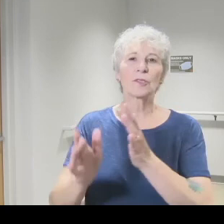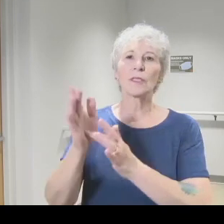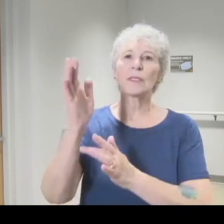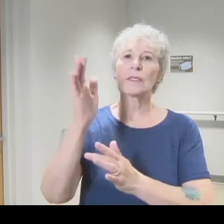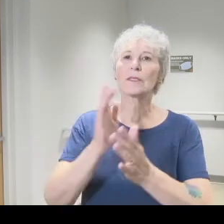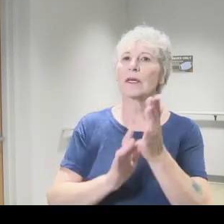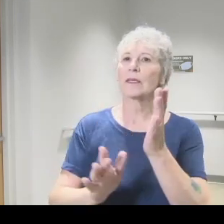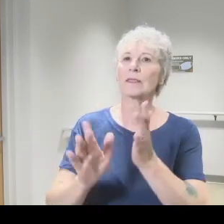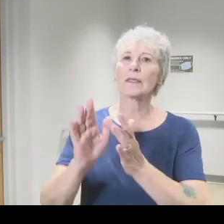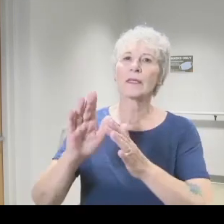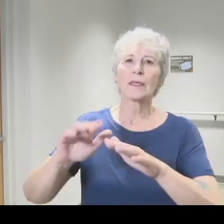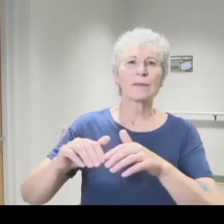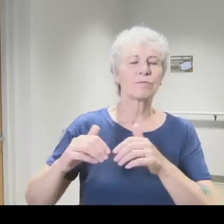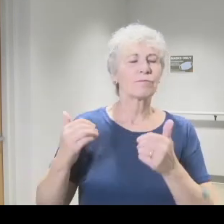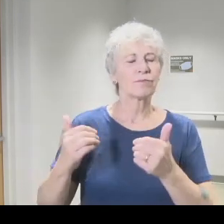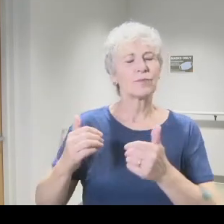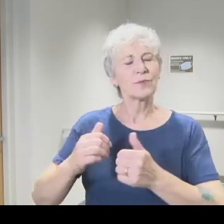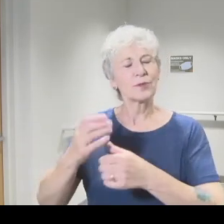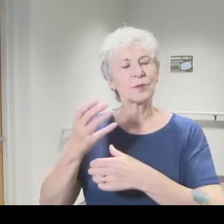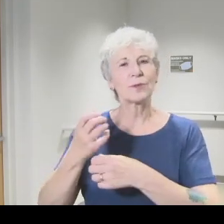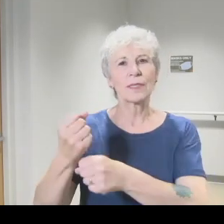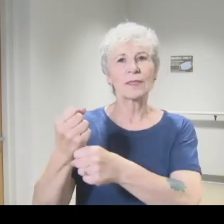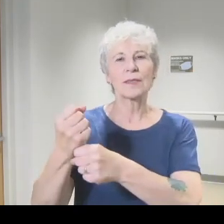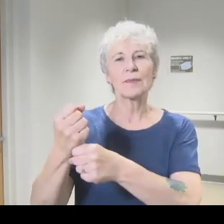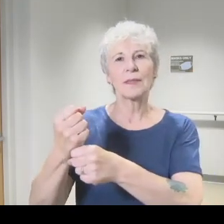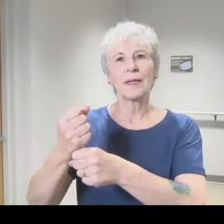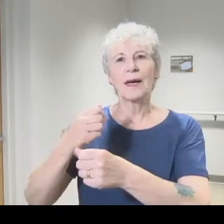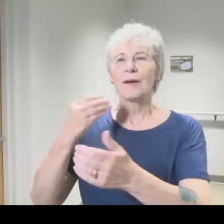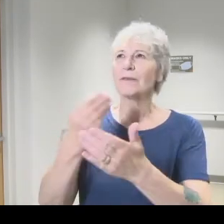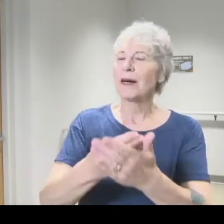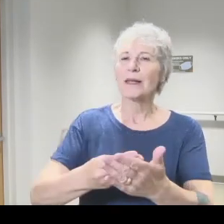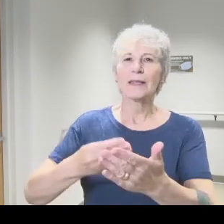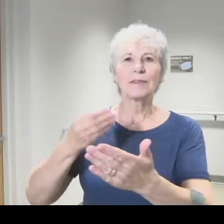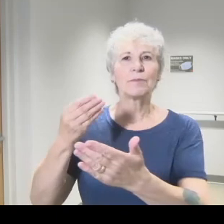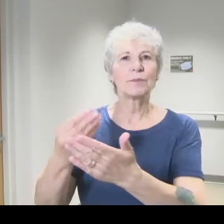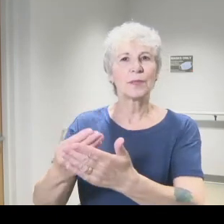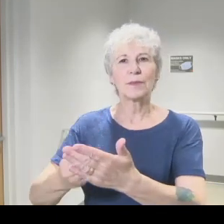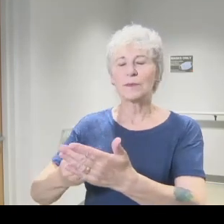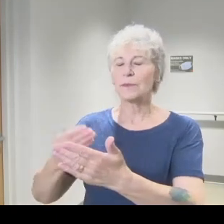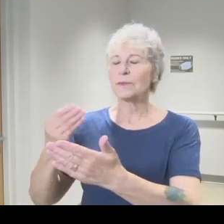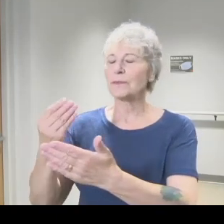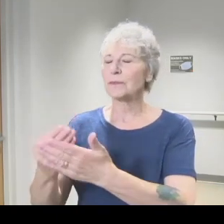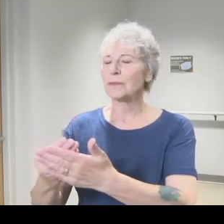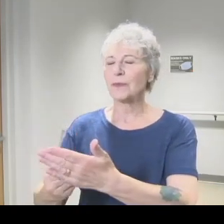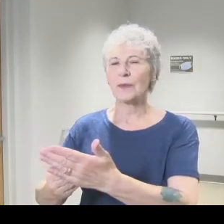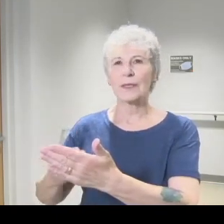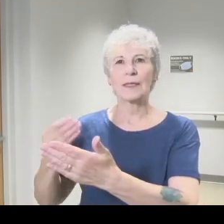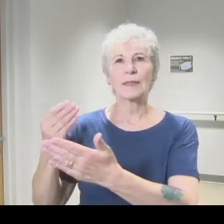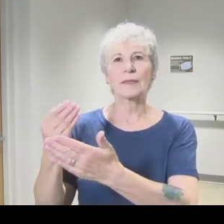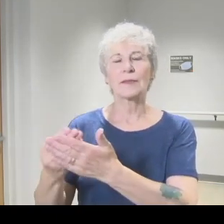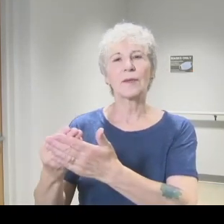Jesus, Jesus, how I trust him, how I proved him